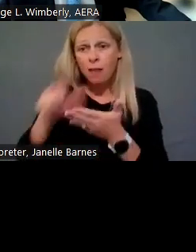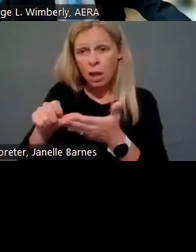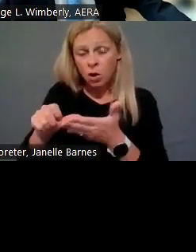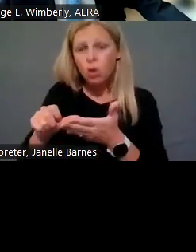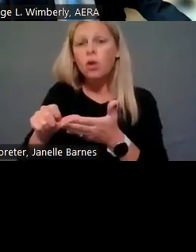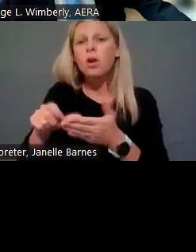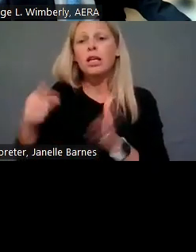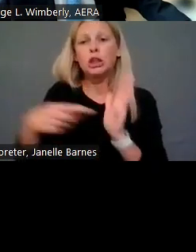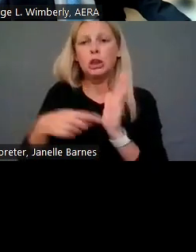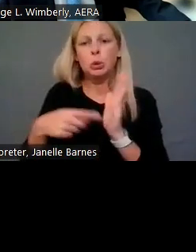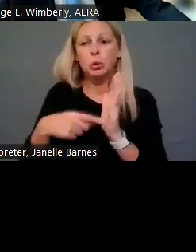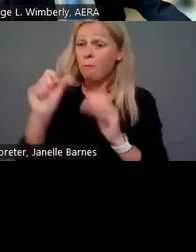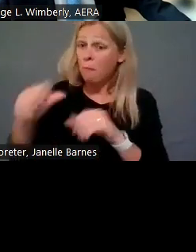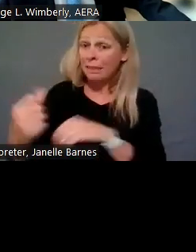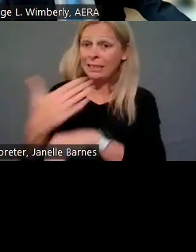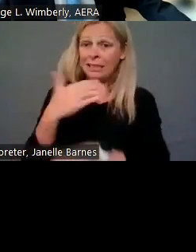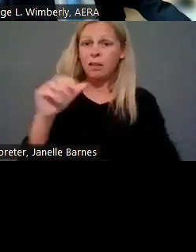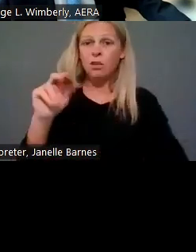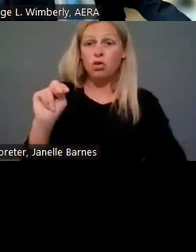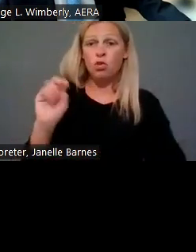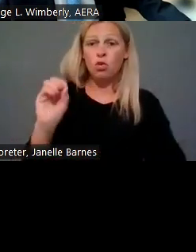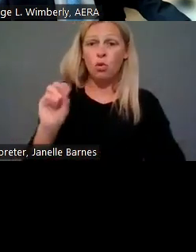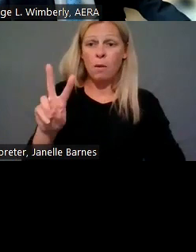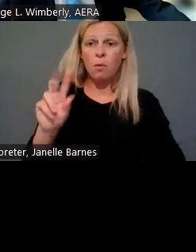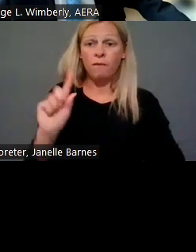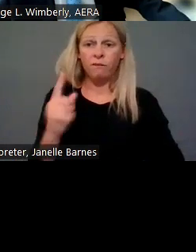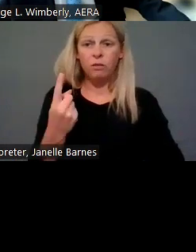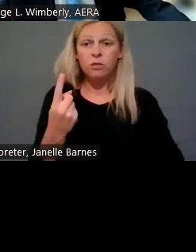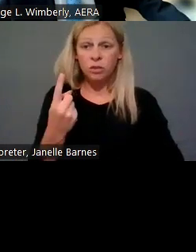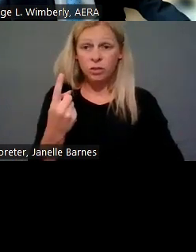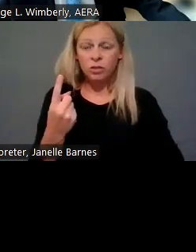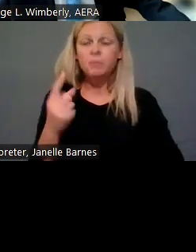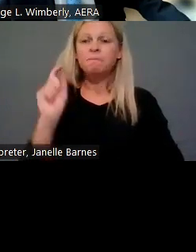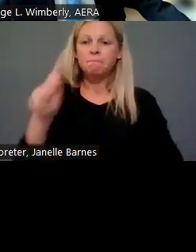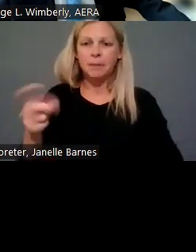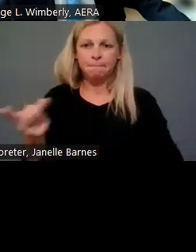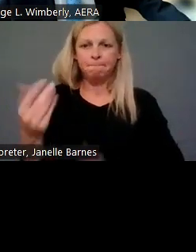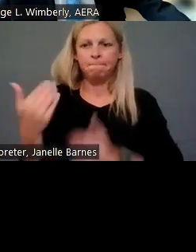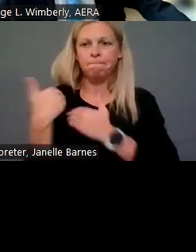on November 1st, and to send those on to us.